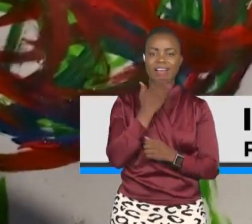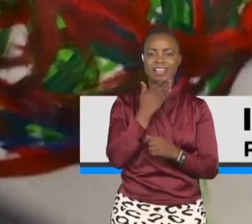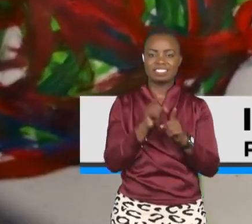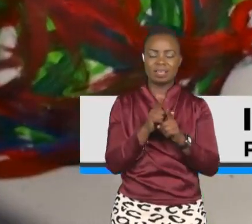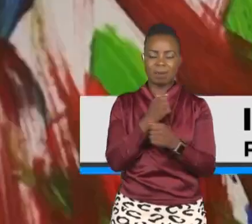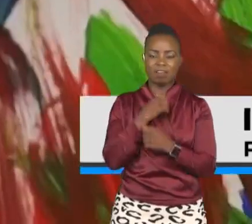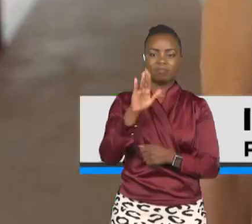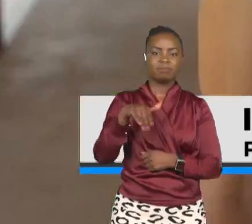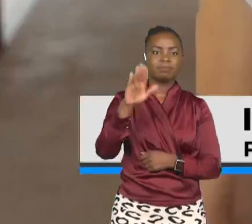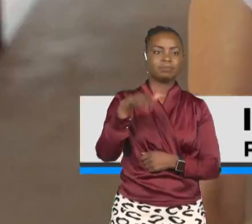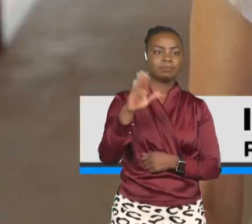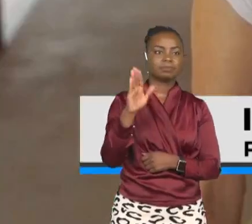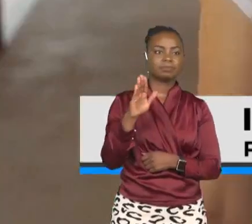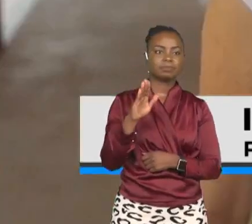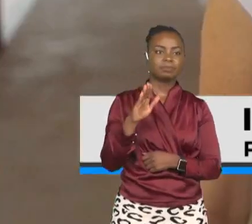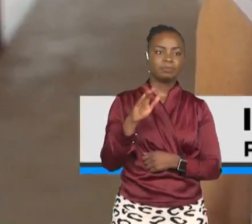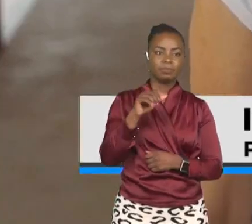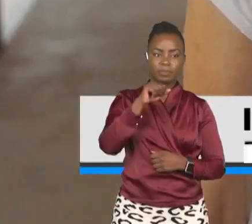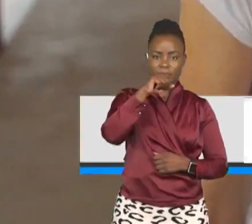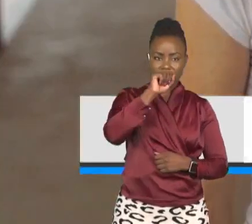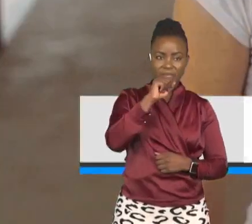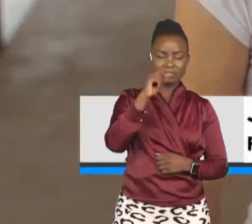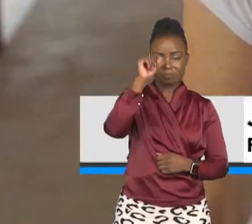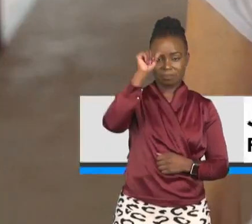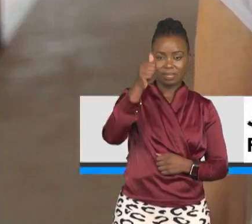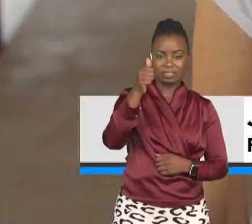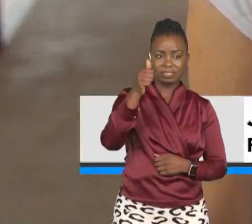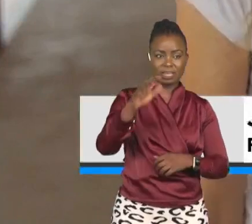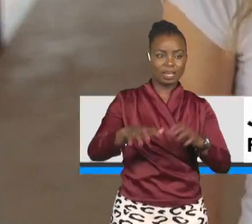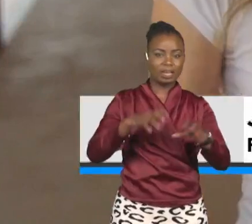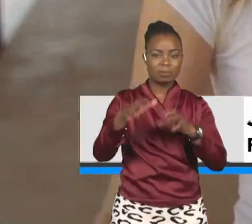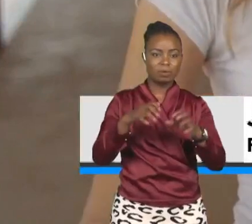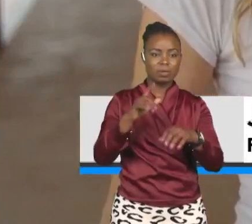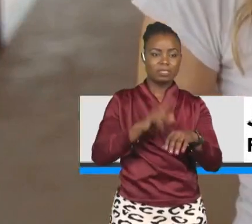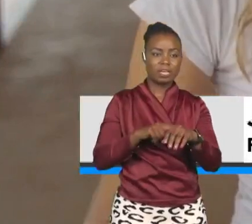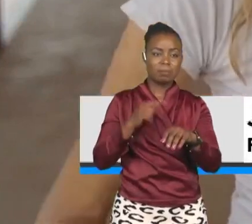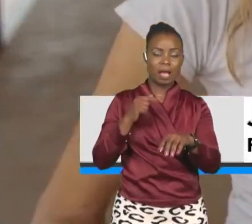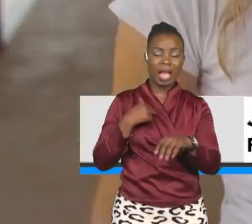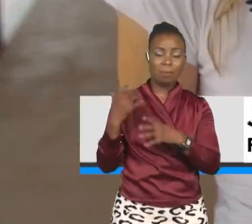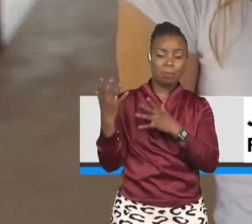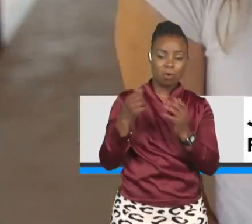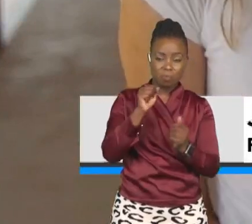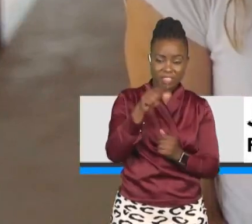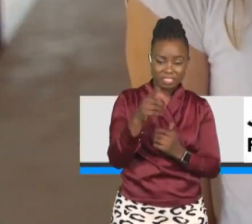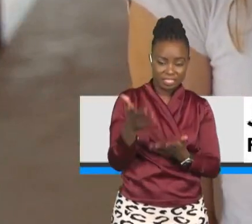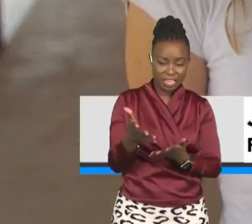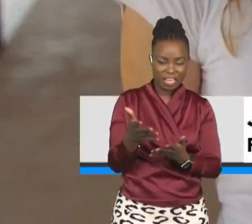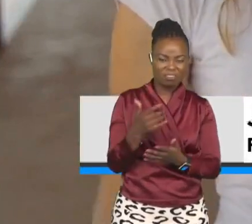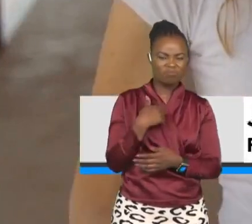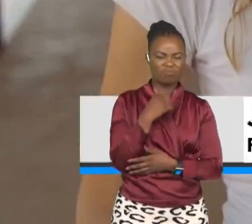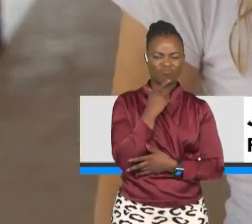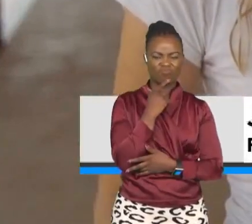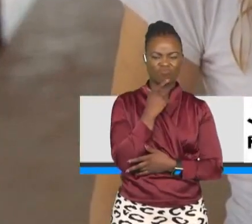brushes. Well, pigs are very smart, smart animals. And so when I brought Picasso here to the barn, I said, how do I keep her